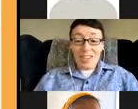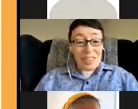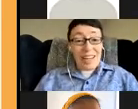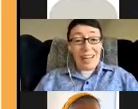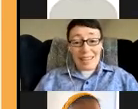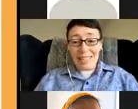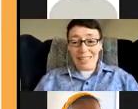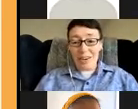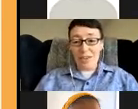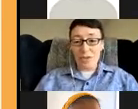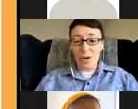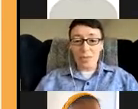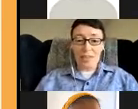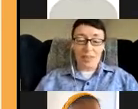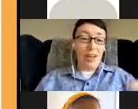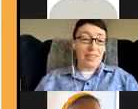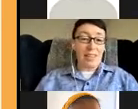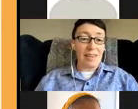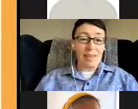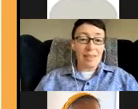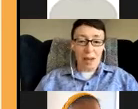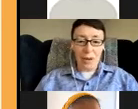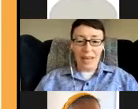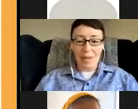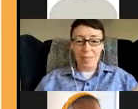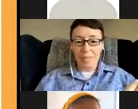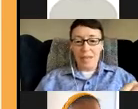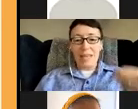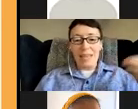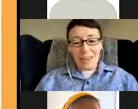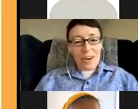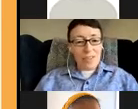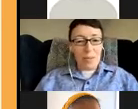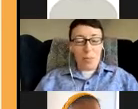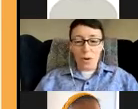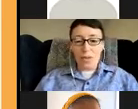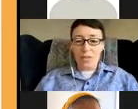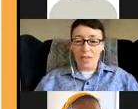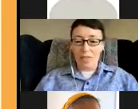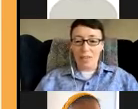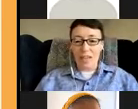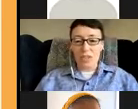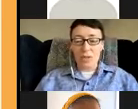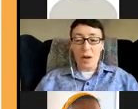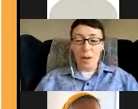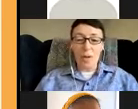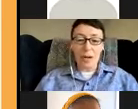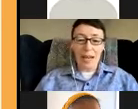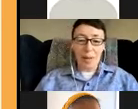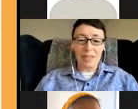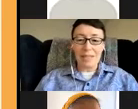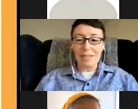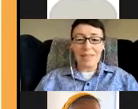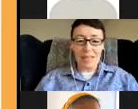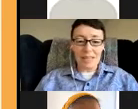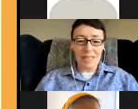it's actually not necessary to interpret these laws in that way. Here are some important clarifications about what